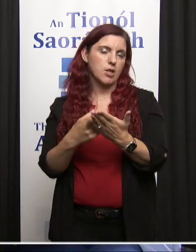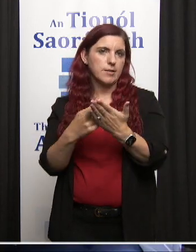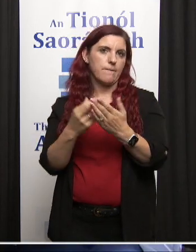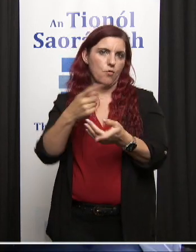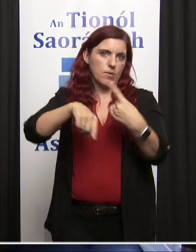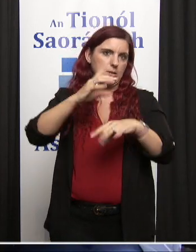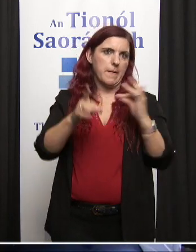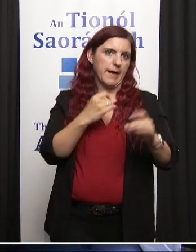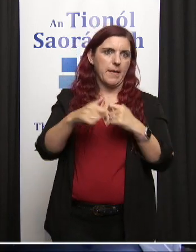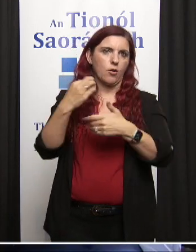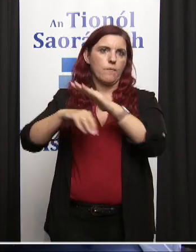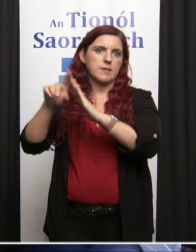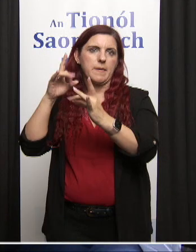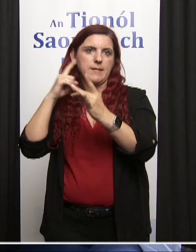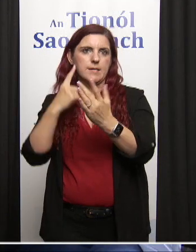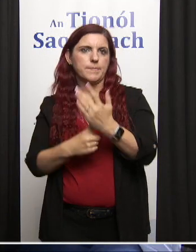decision then for government.